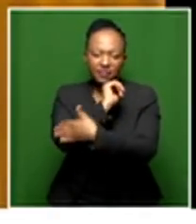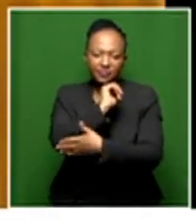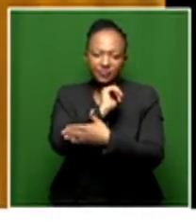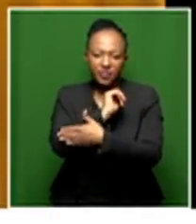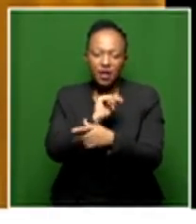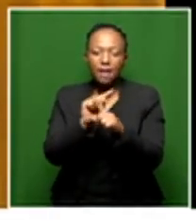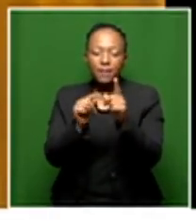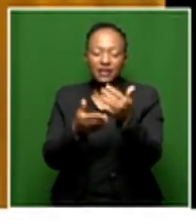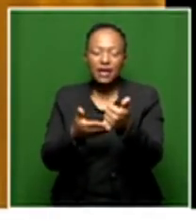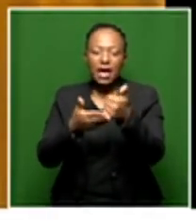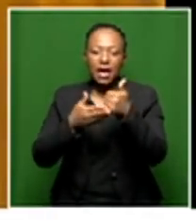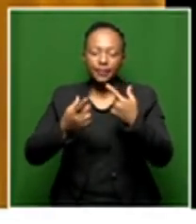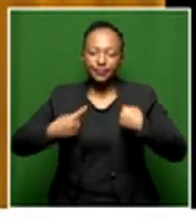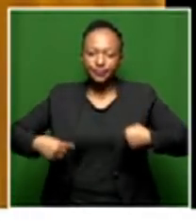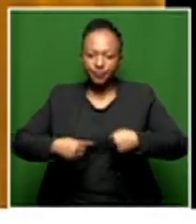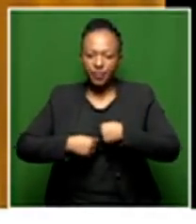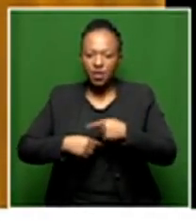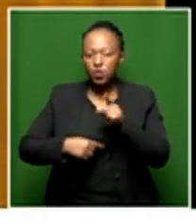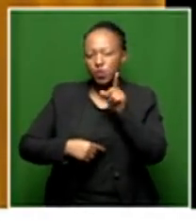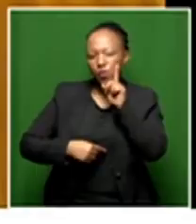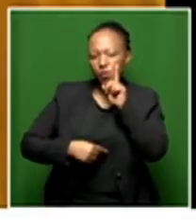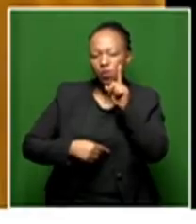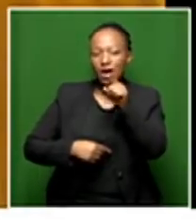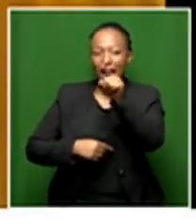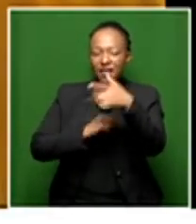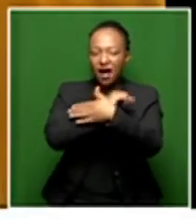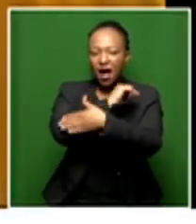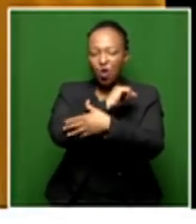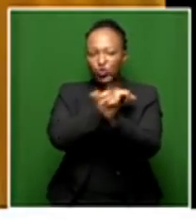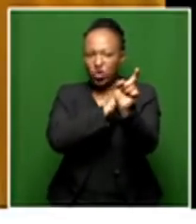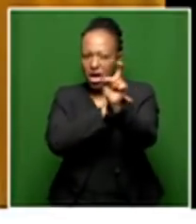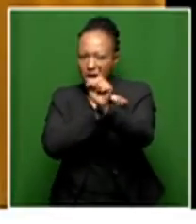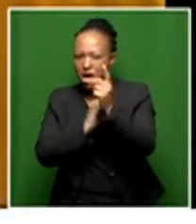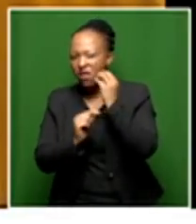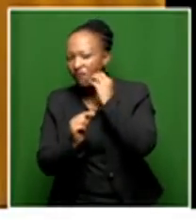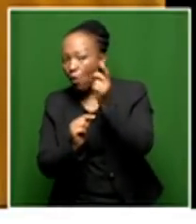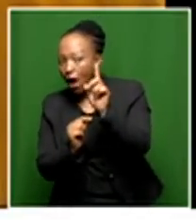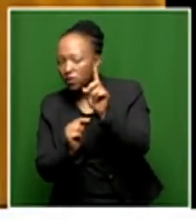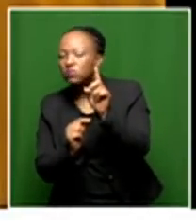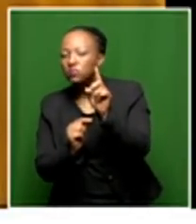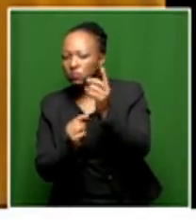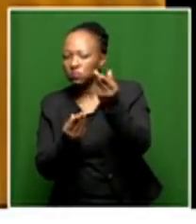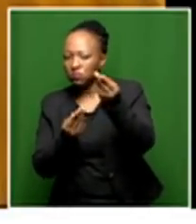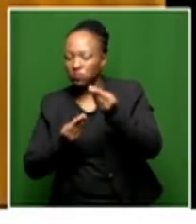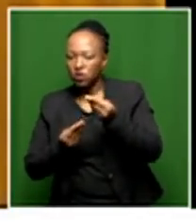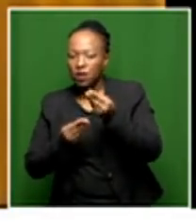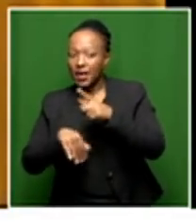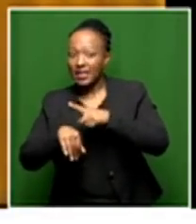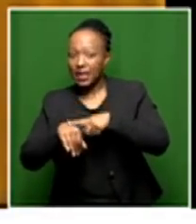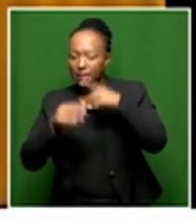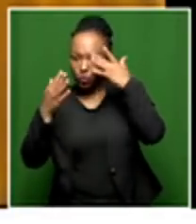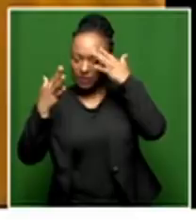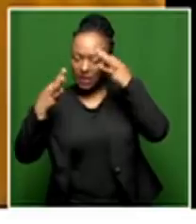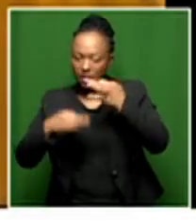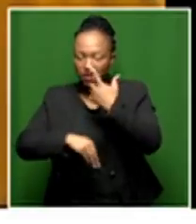us to see what data is coming out from other countries. So I think by the time we have to make a decision to vaccinate our children,